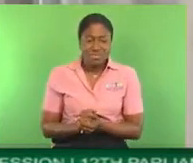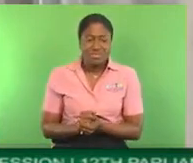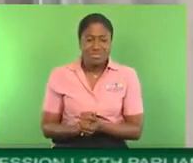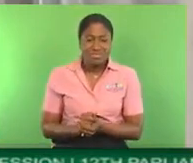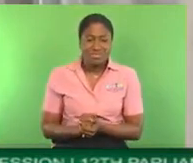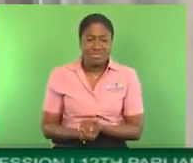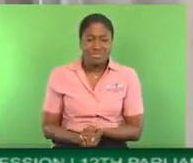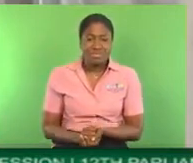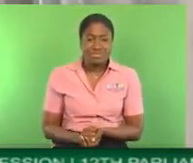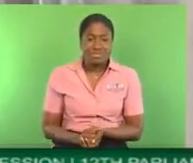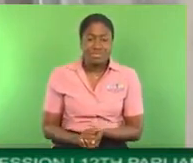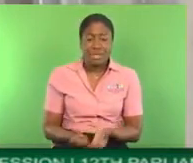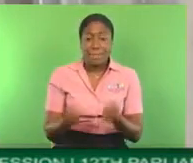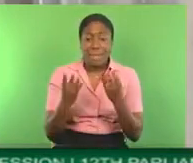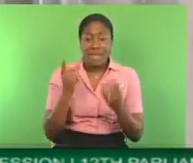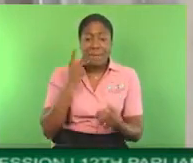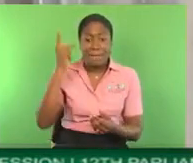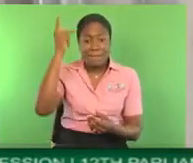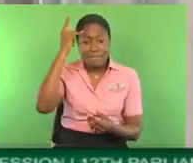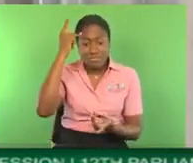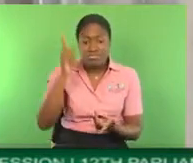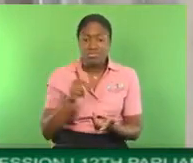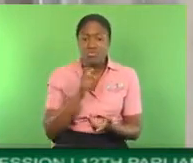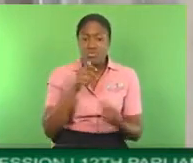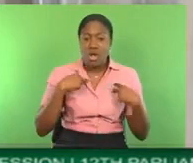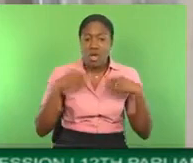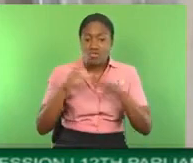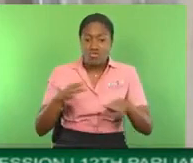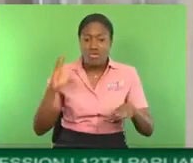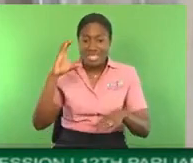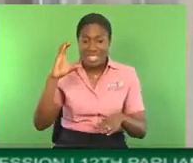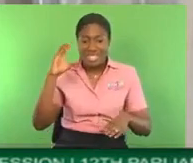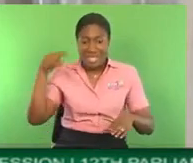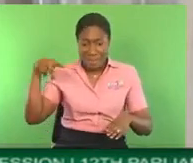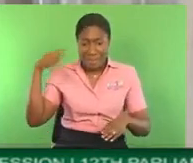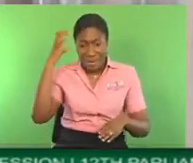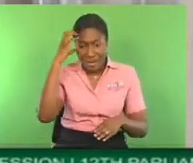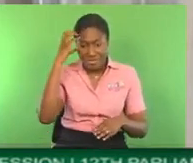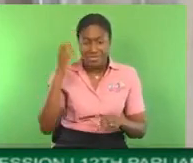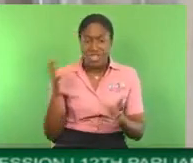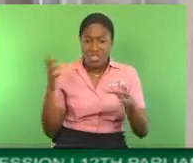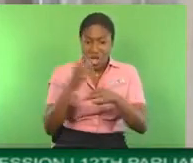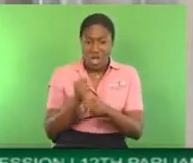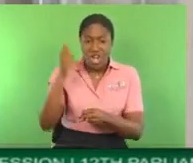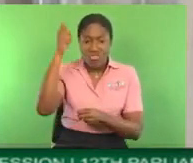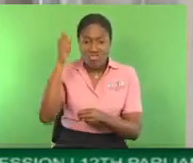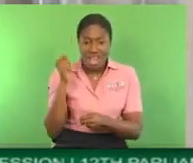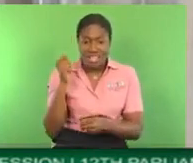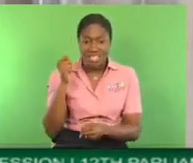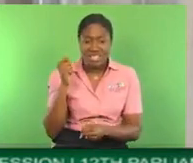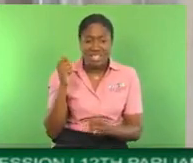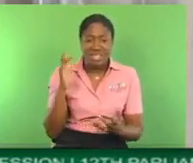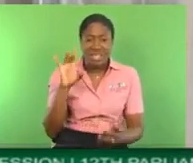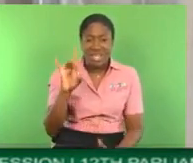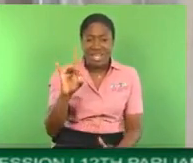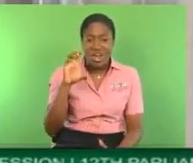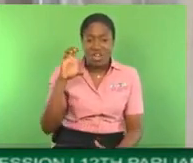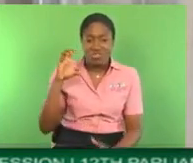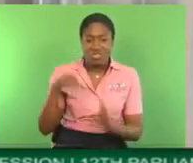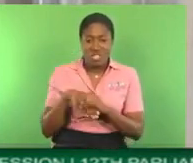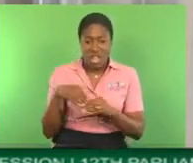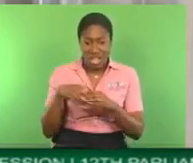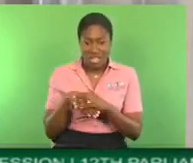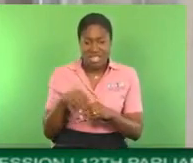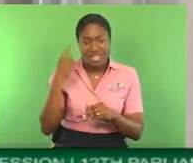many of the parents and guardians of children who had cerebral palsy, they got a grant of $800